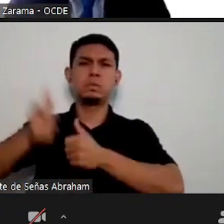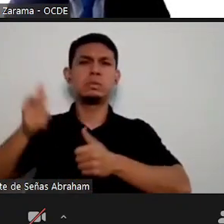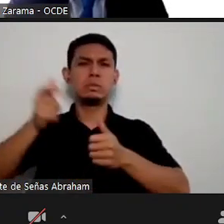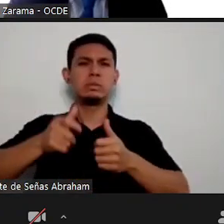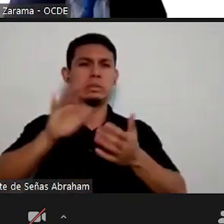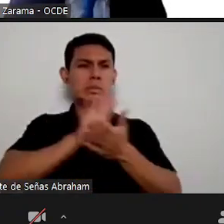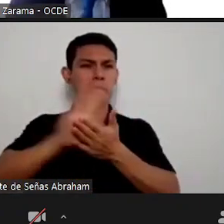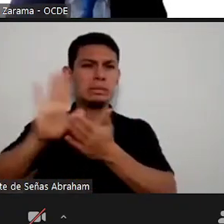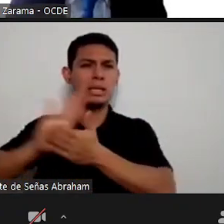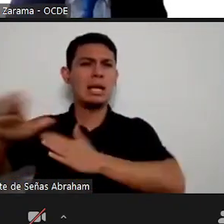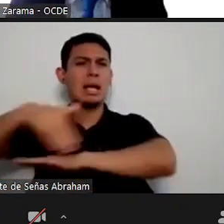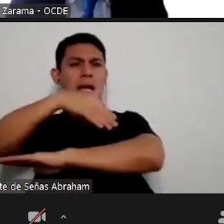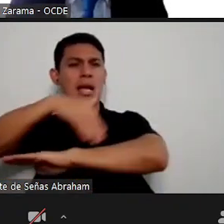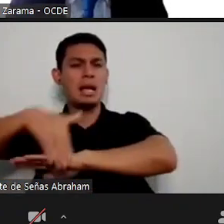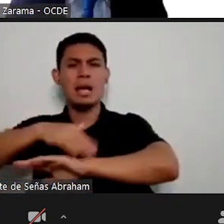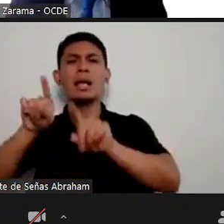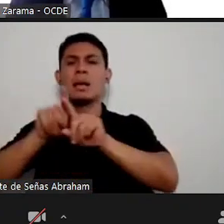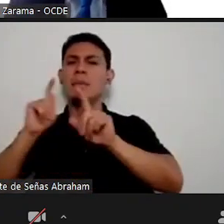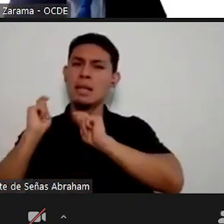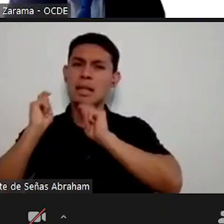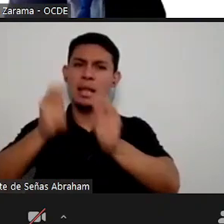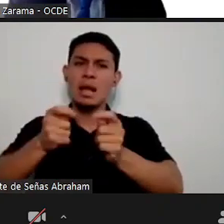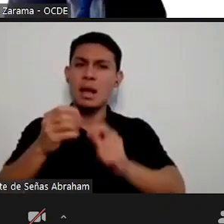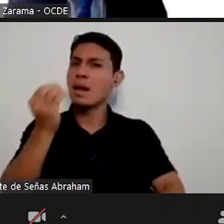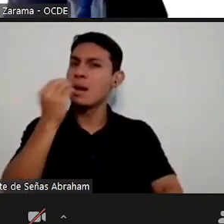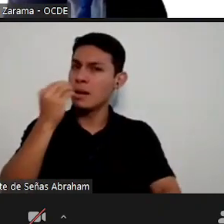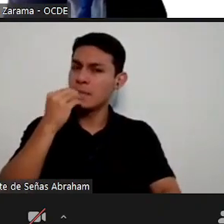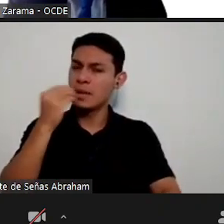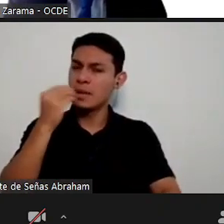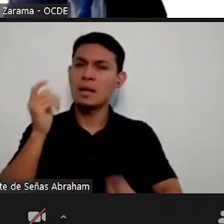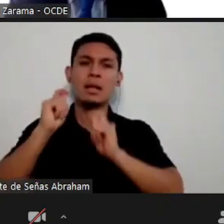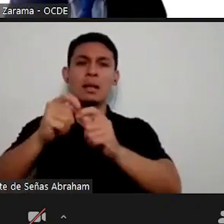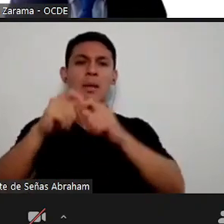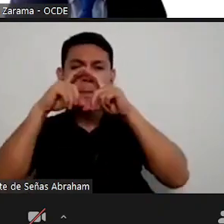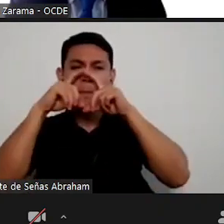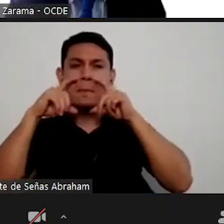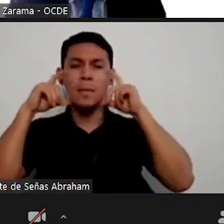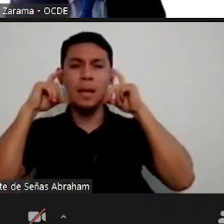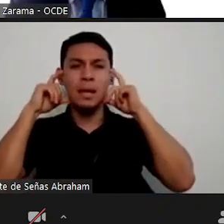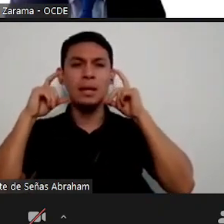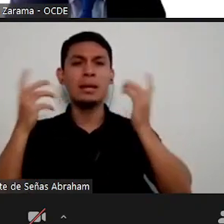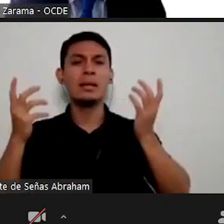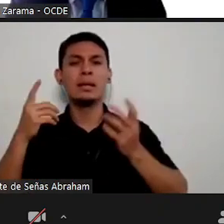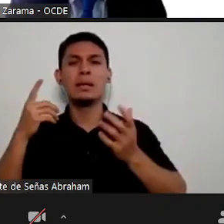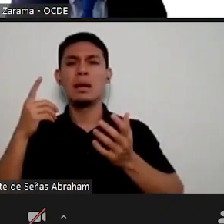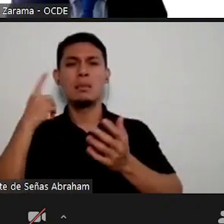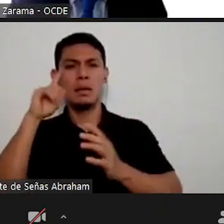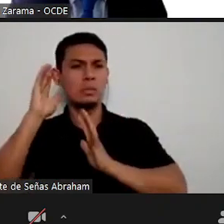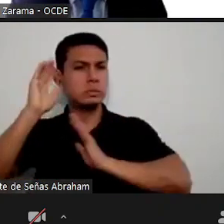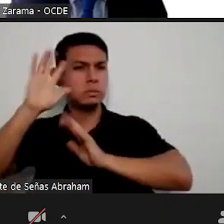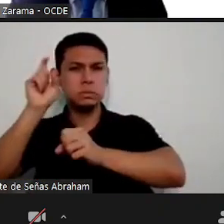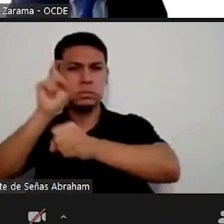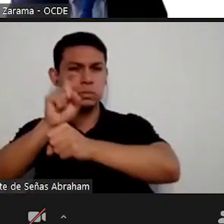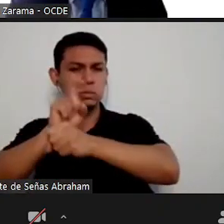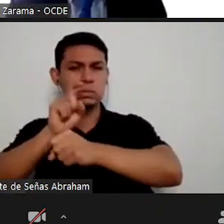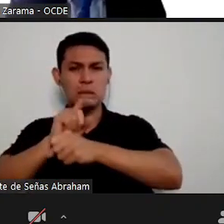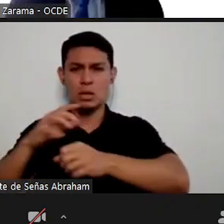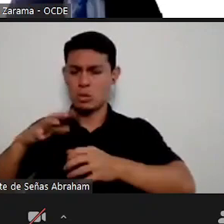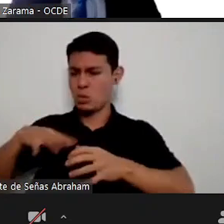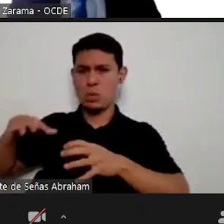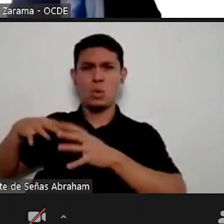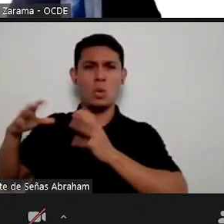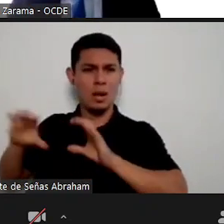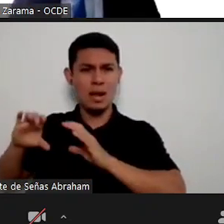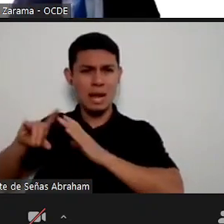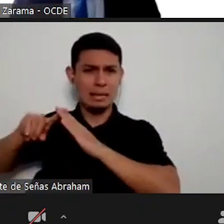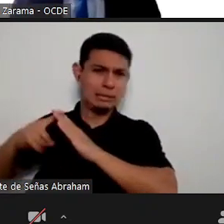streets and to help donating food stuff and donating um mass country to